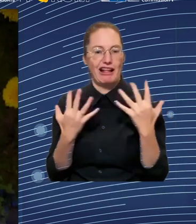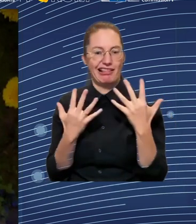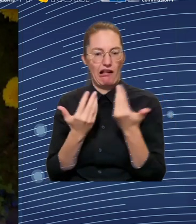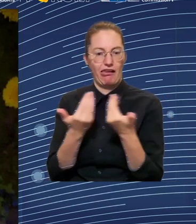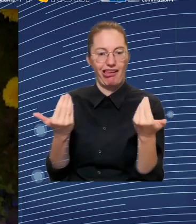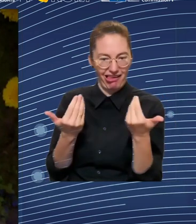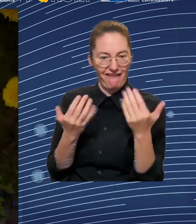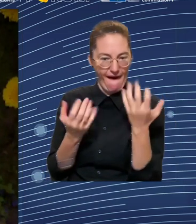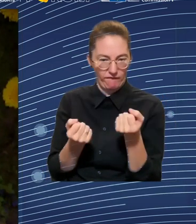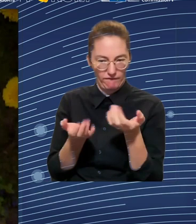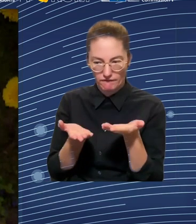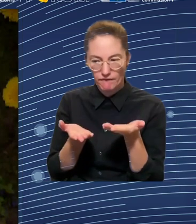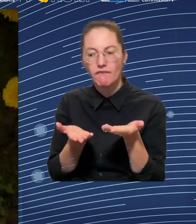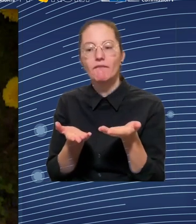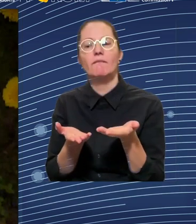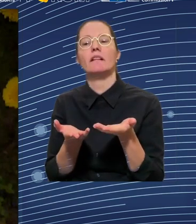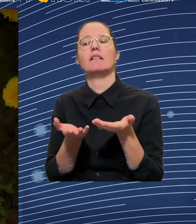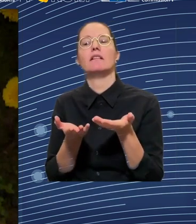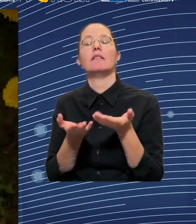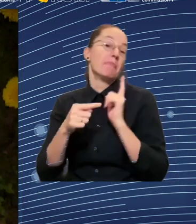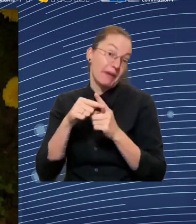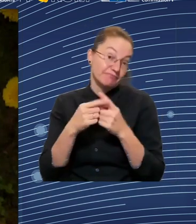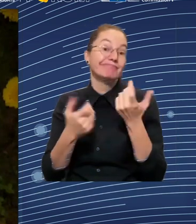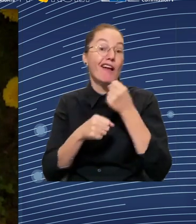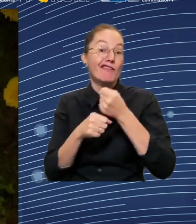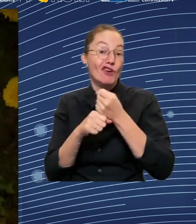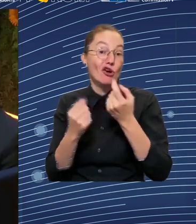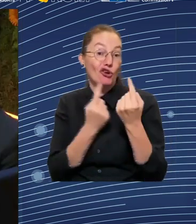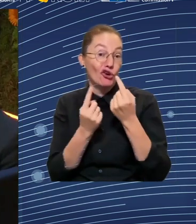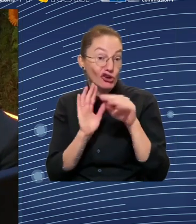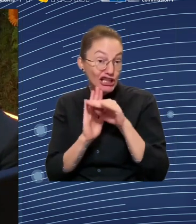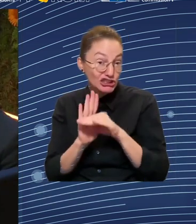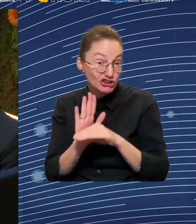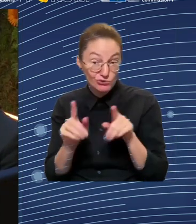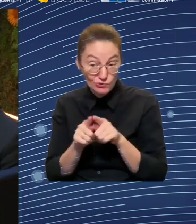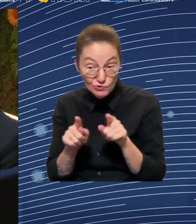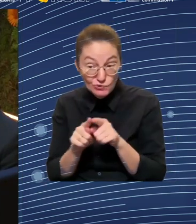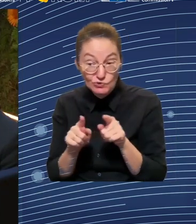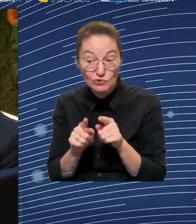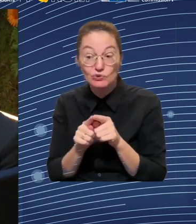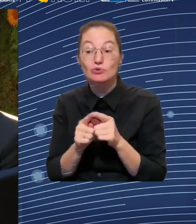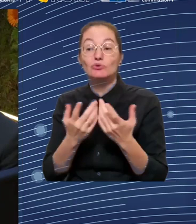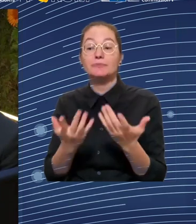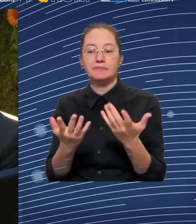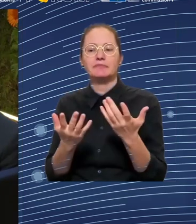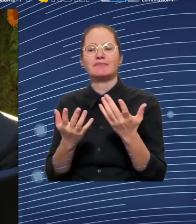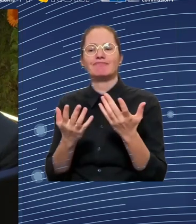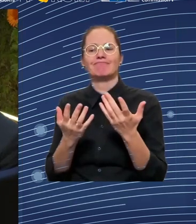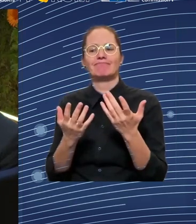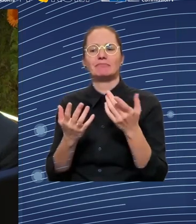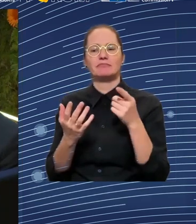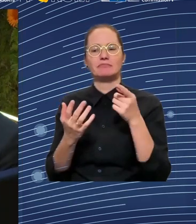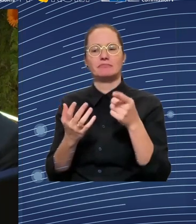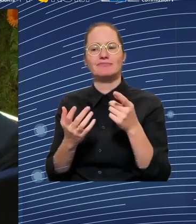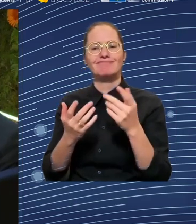is going to pick that up. So just a quick bridge. Indeed, Vytautas. So yes, we